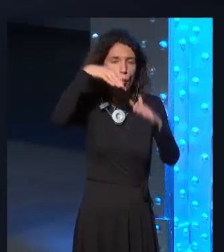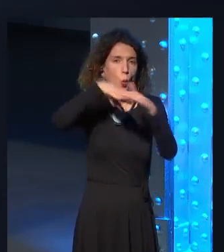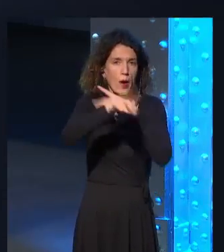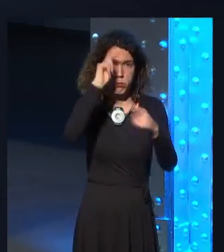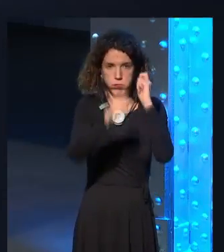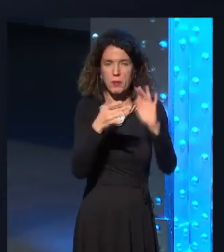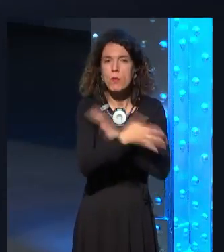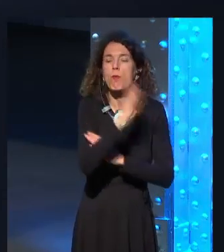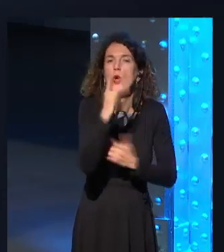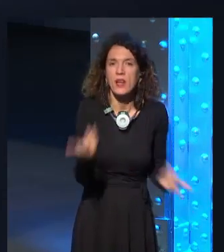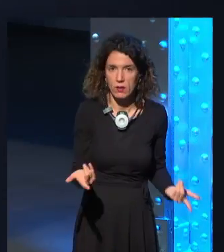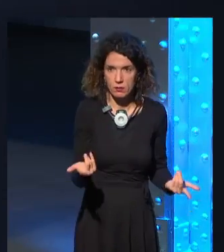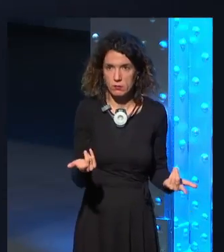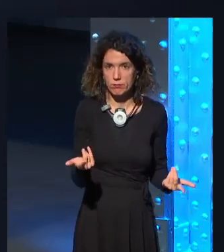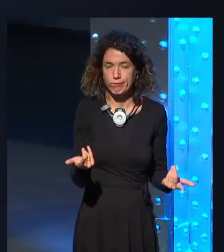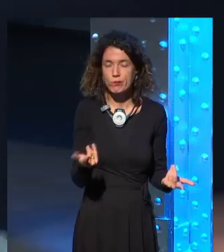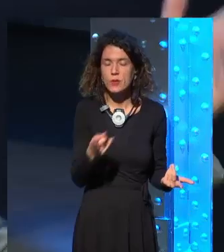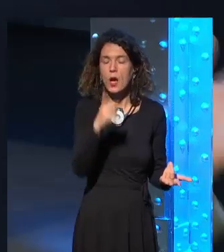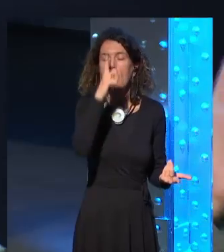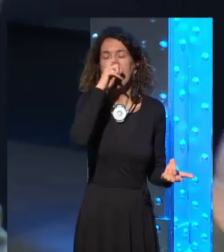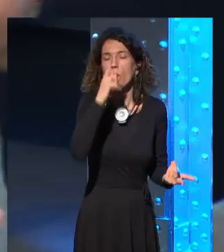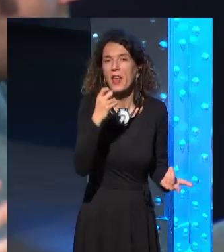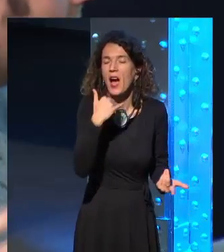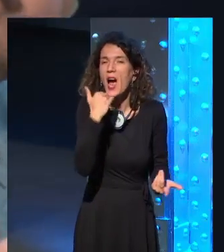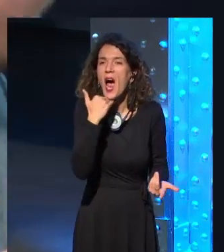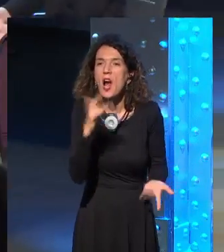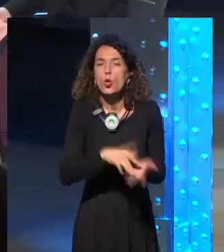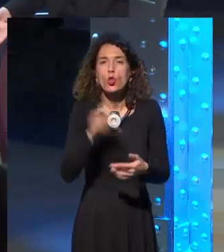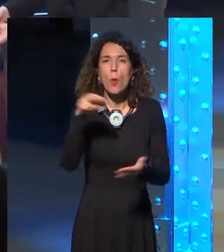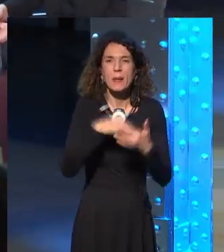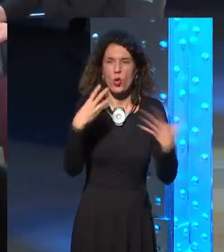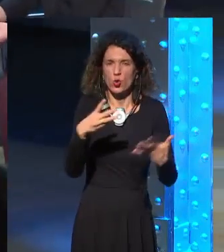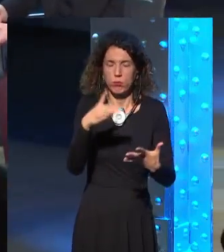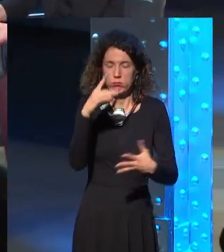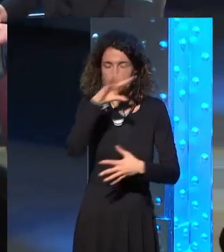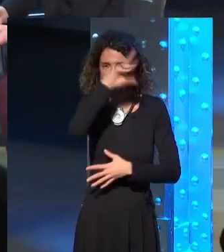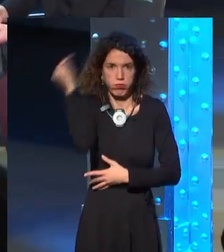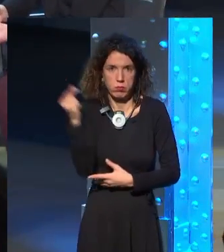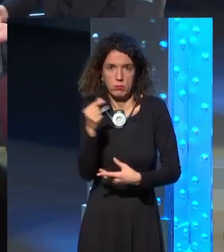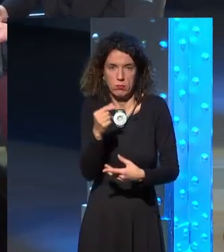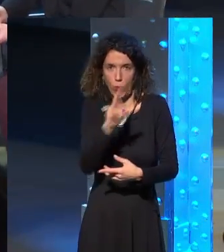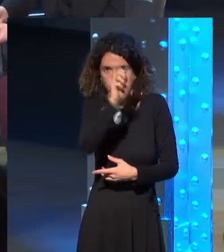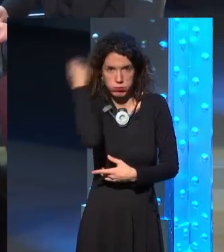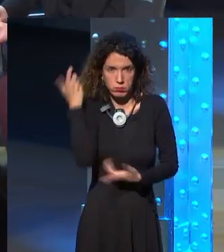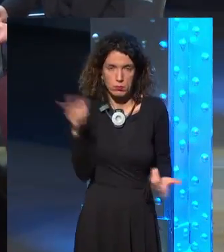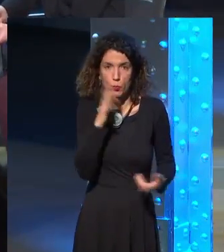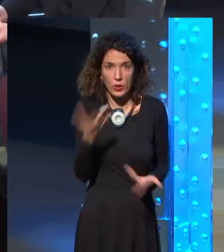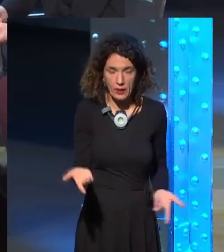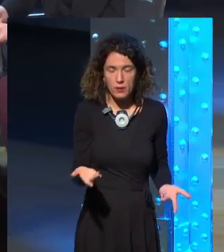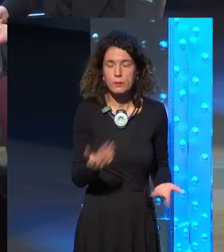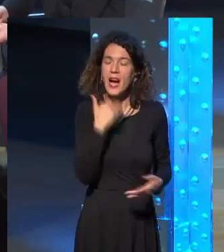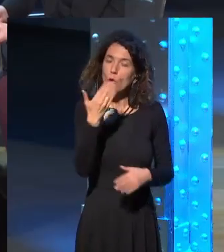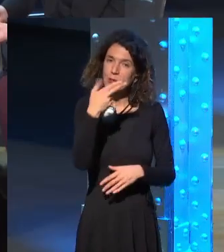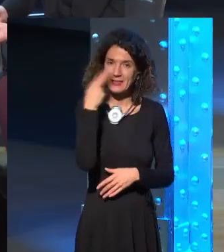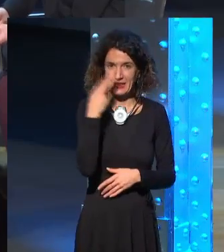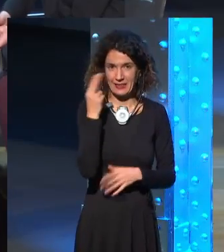hardly recall anything in 2008, right? And I think that's really interesting. And also,